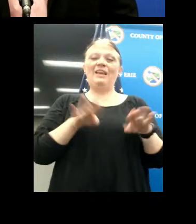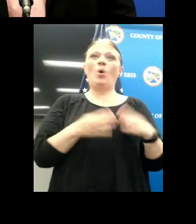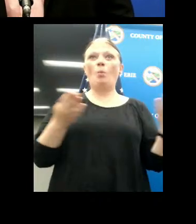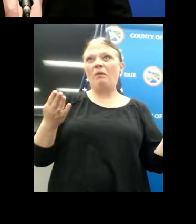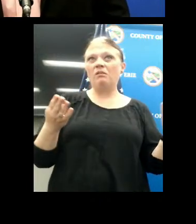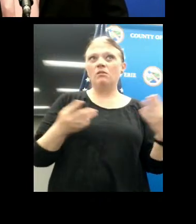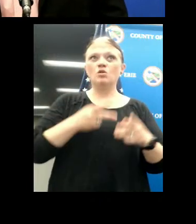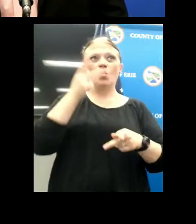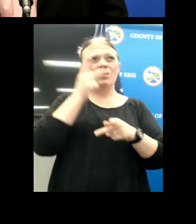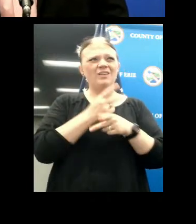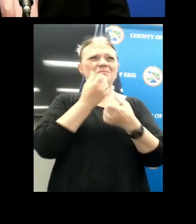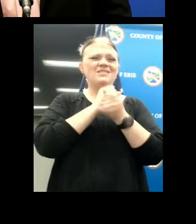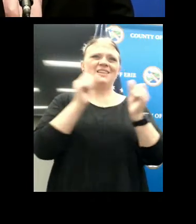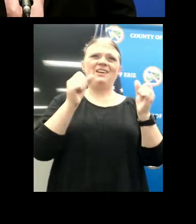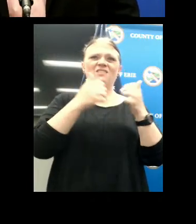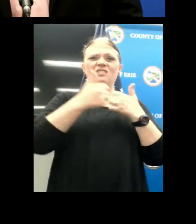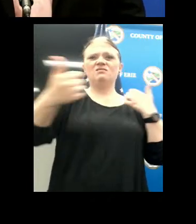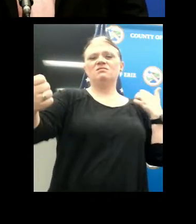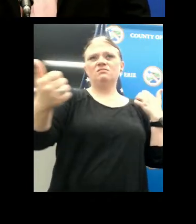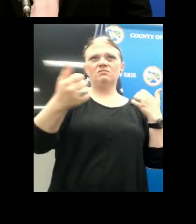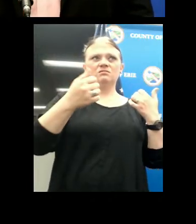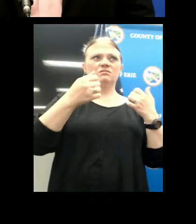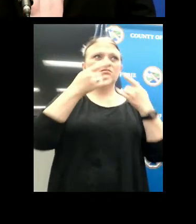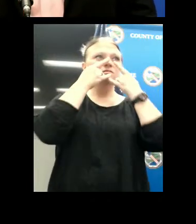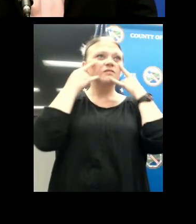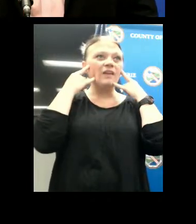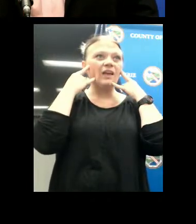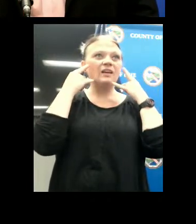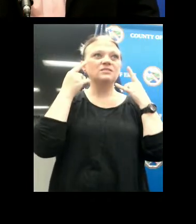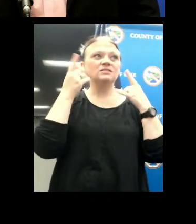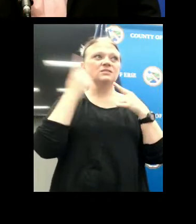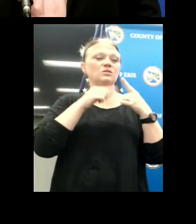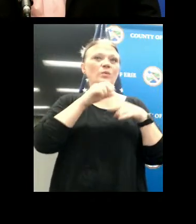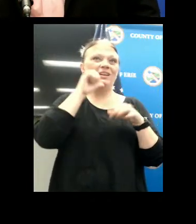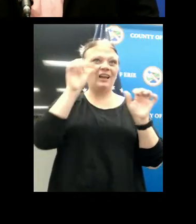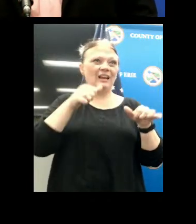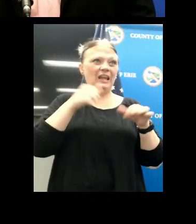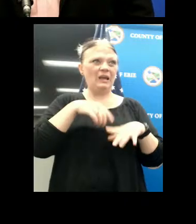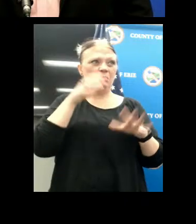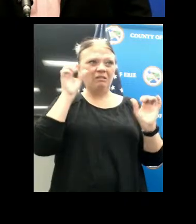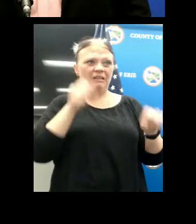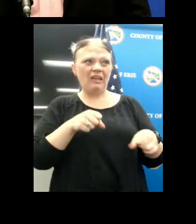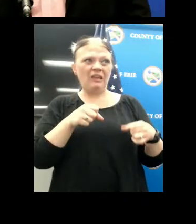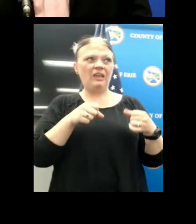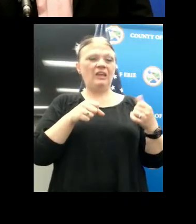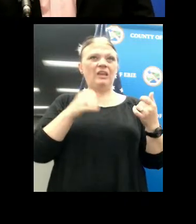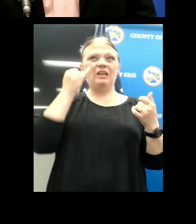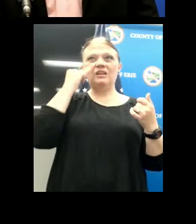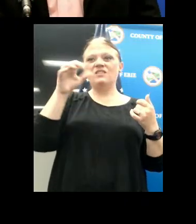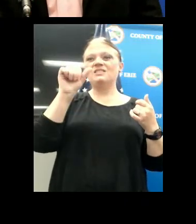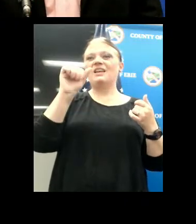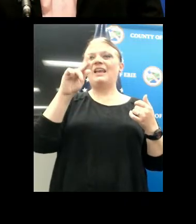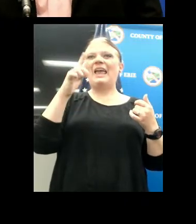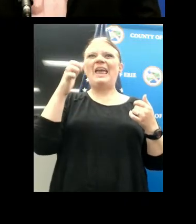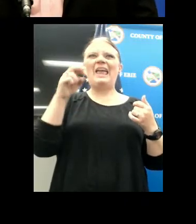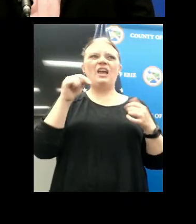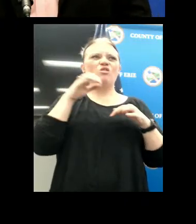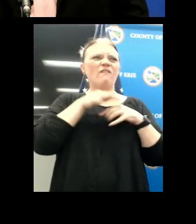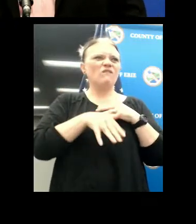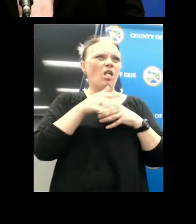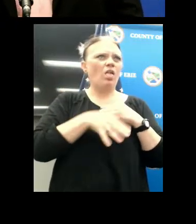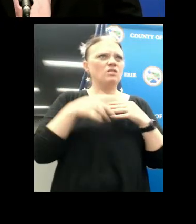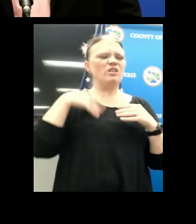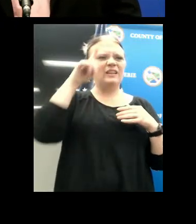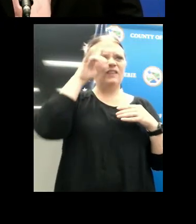keep your safe distances from each other, wear face coverings when not able to do so at tight places like the Akron Falls and the Eternal